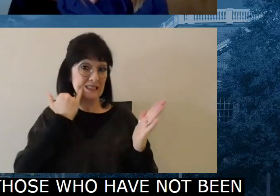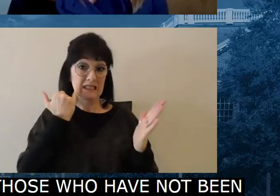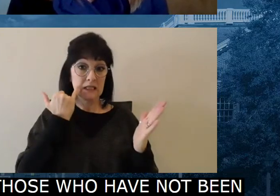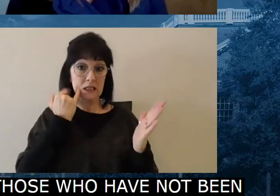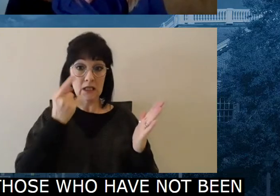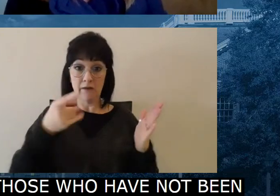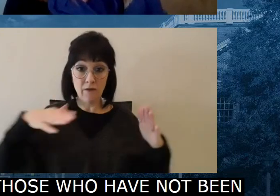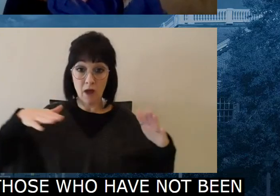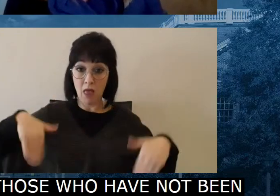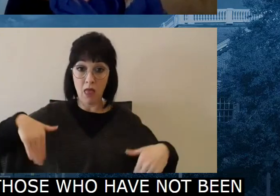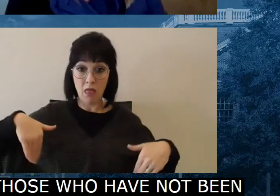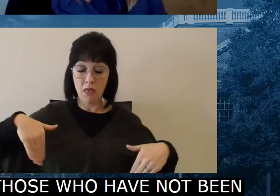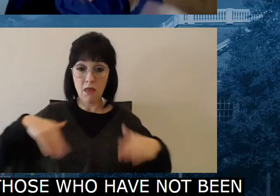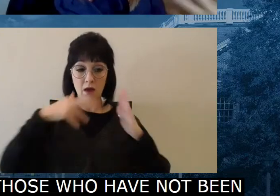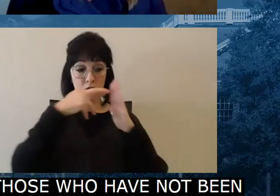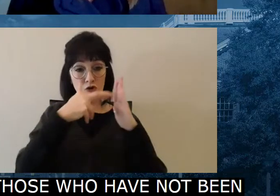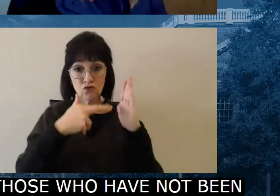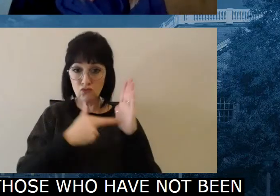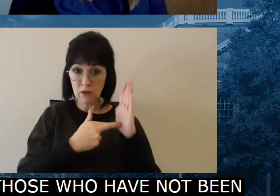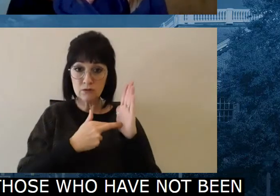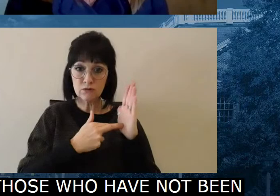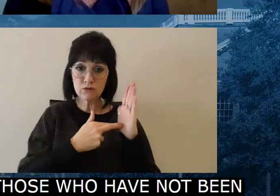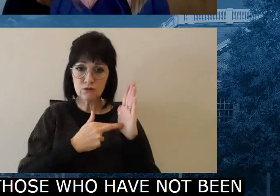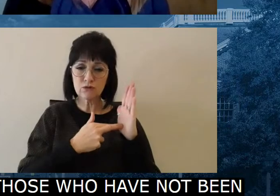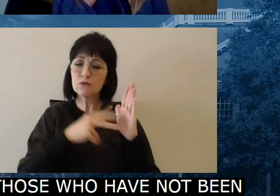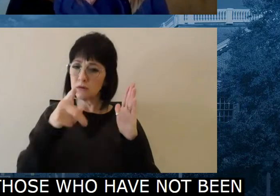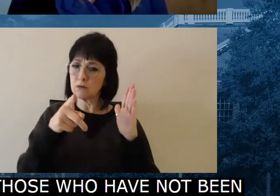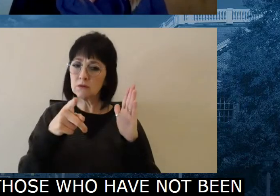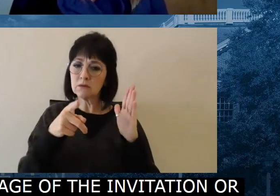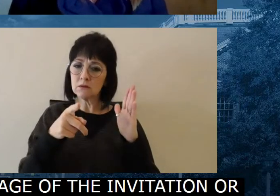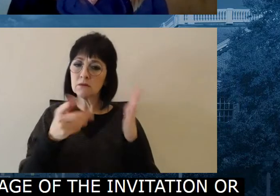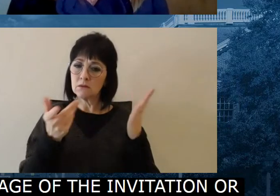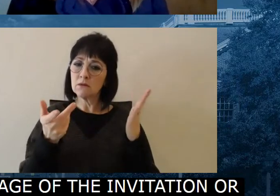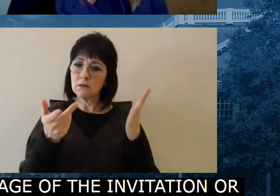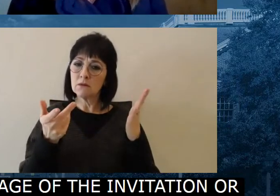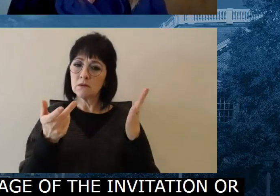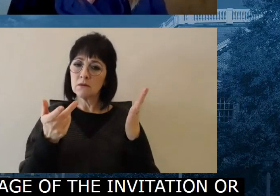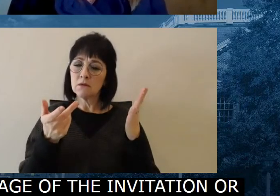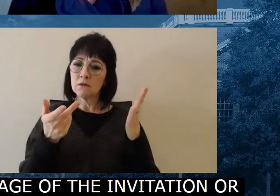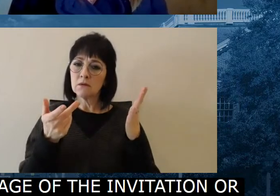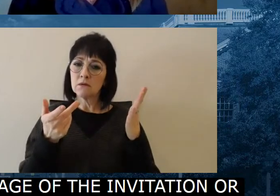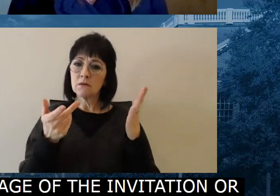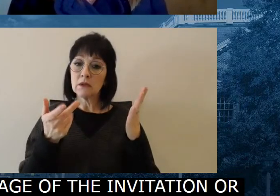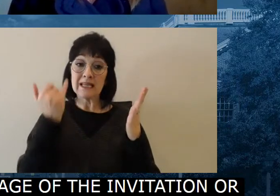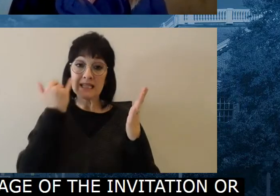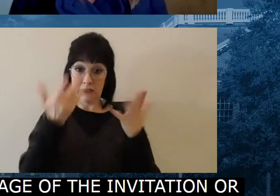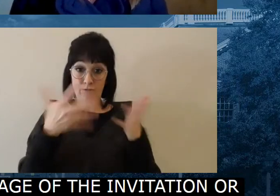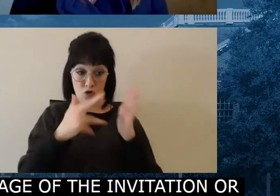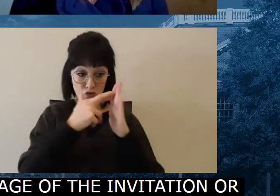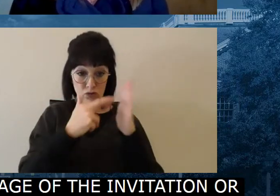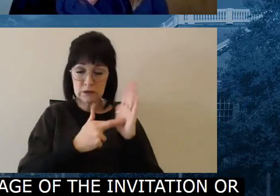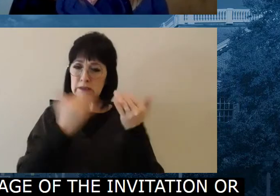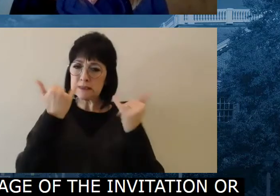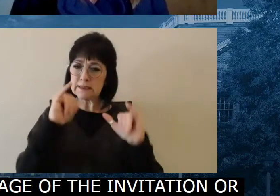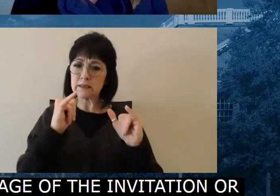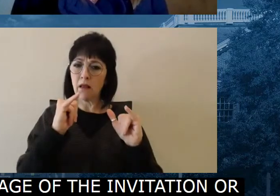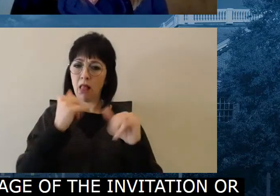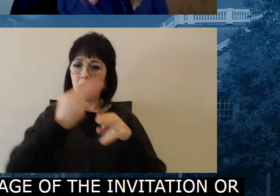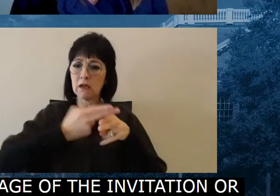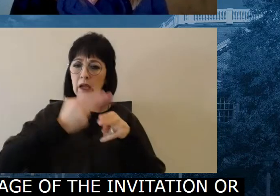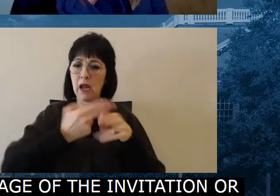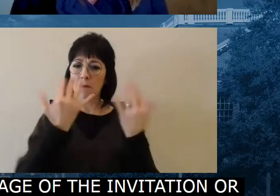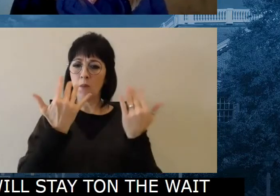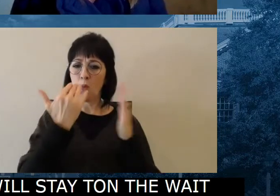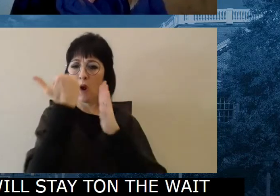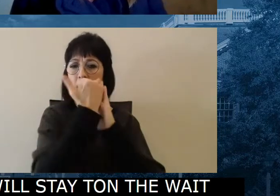up, then you'll stay on the wait list, and you'll get another opportunity for vaccination